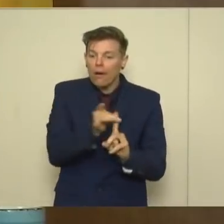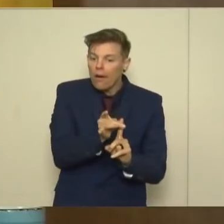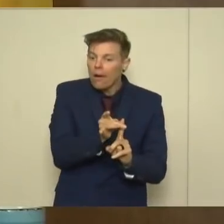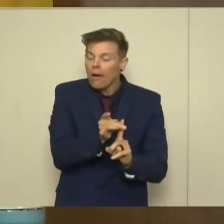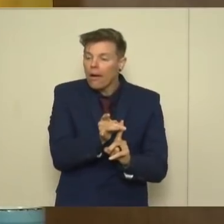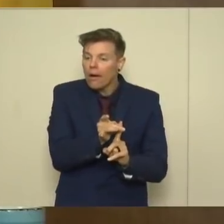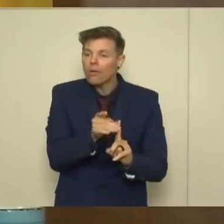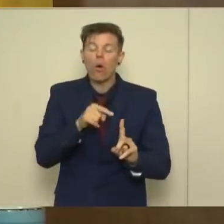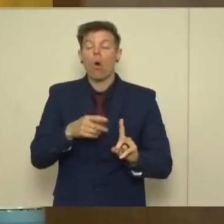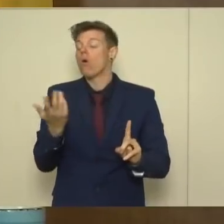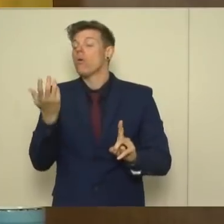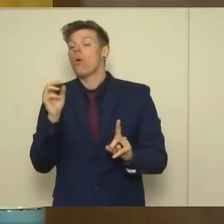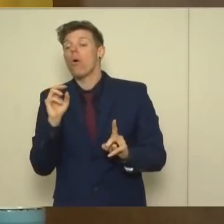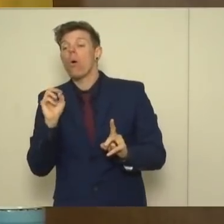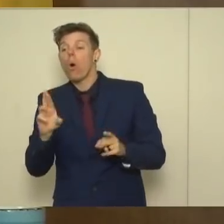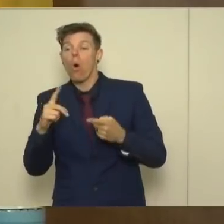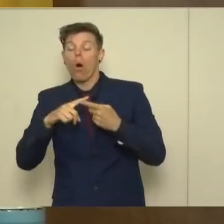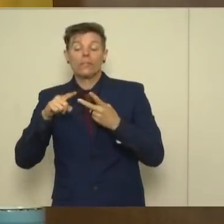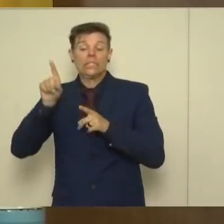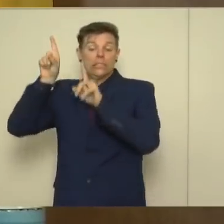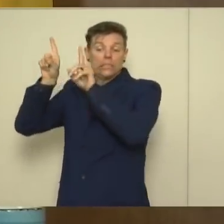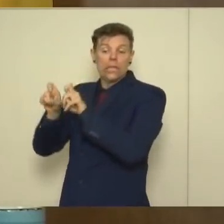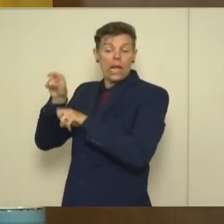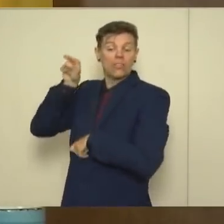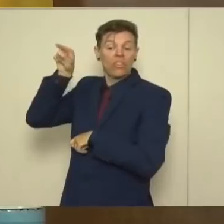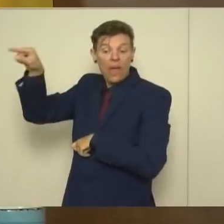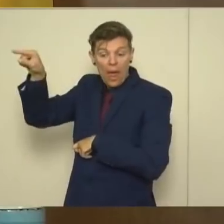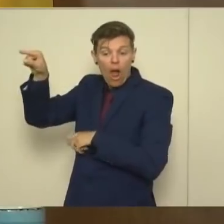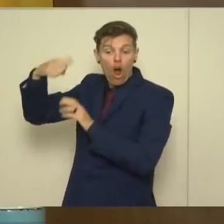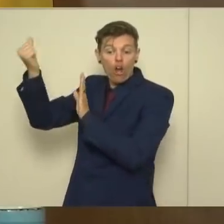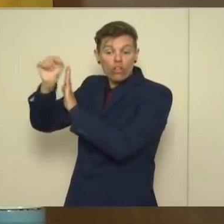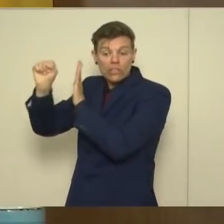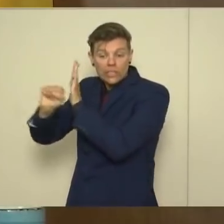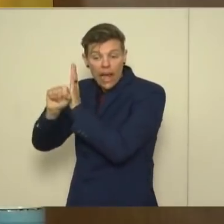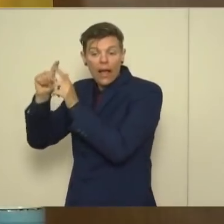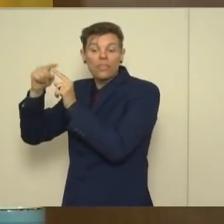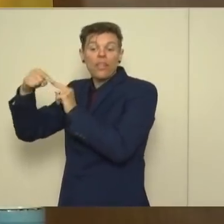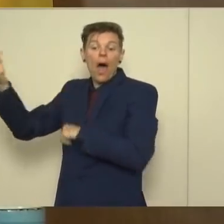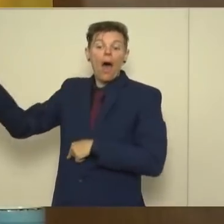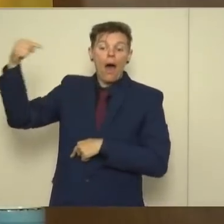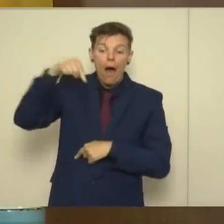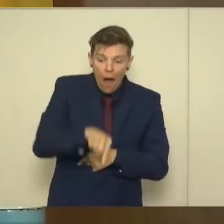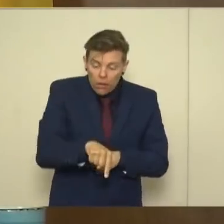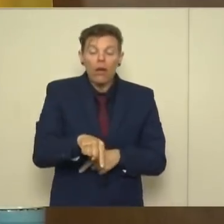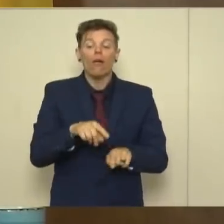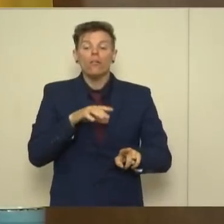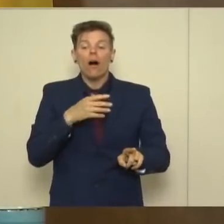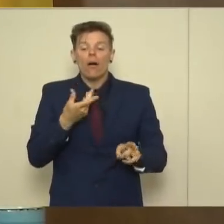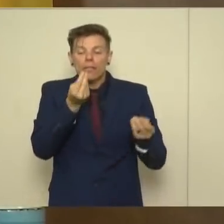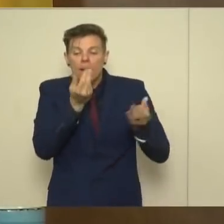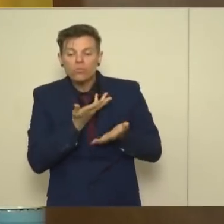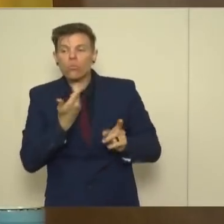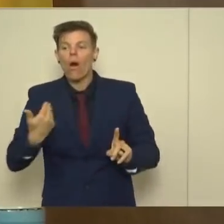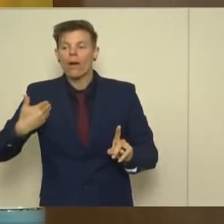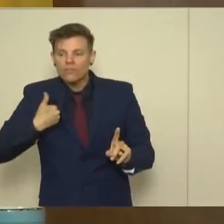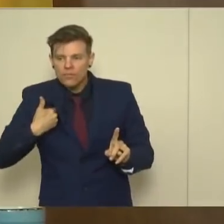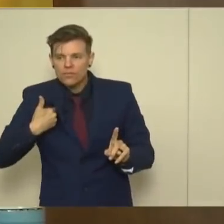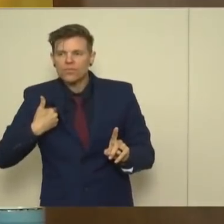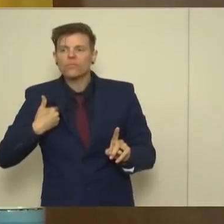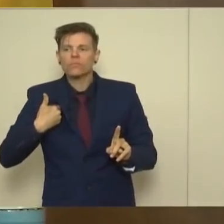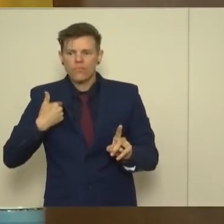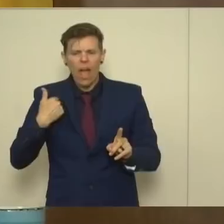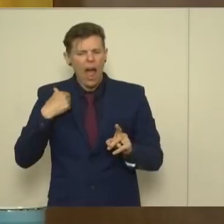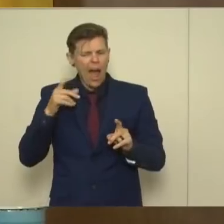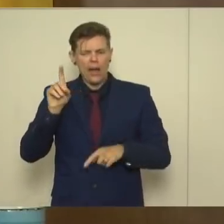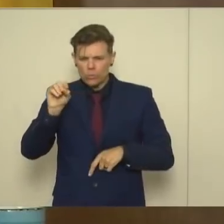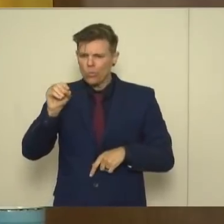until they came into the state. We still get some interesting hypothetical cases more often than not